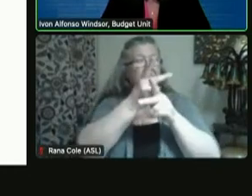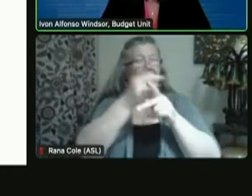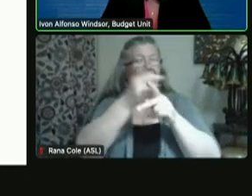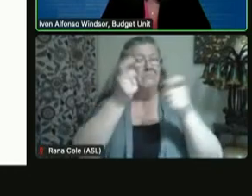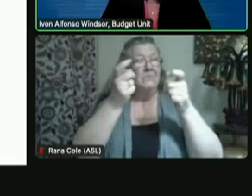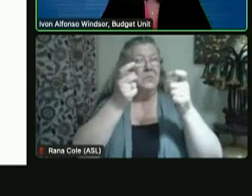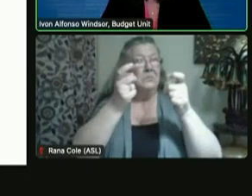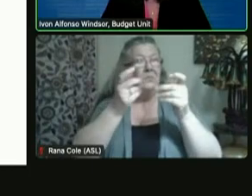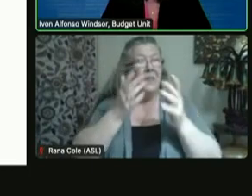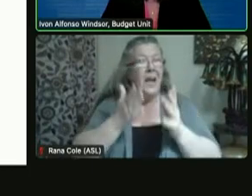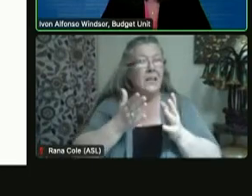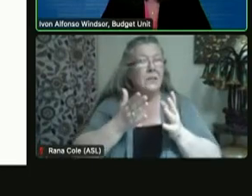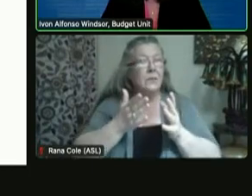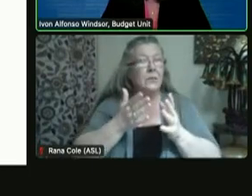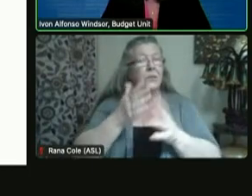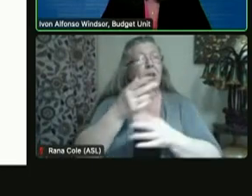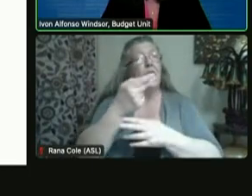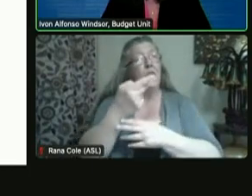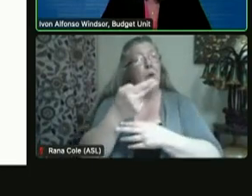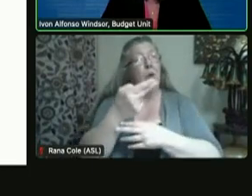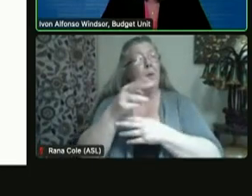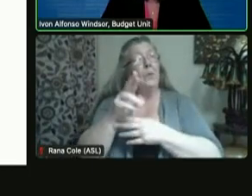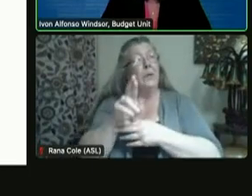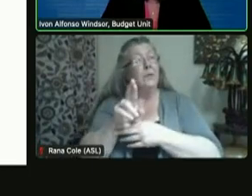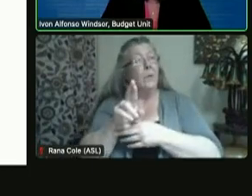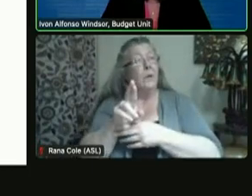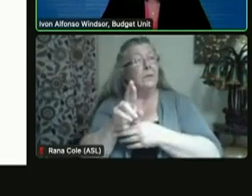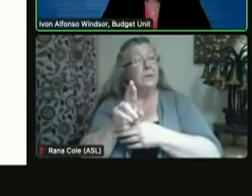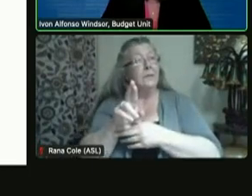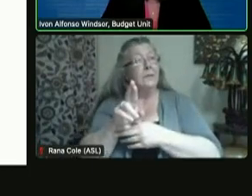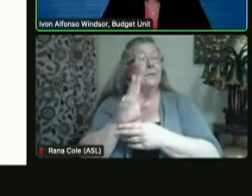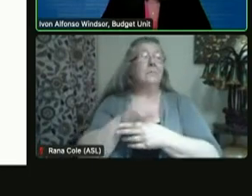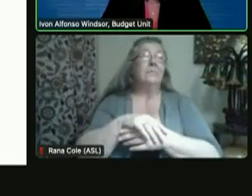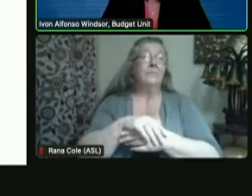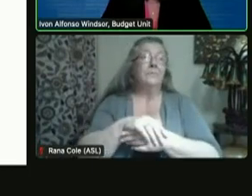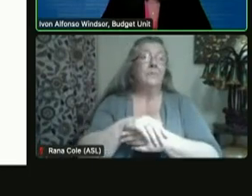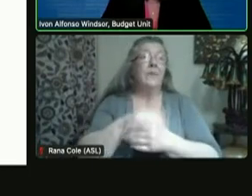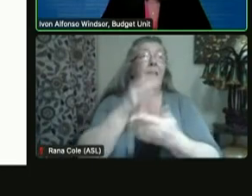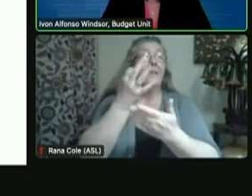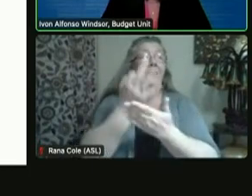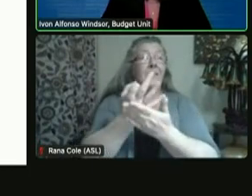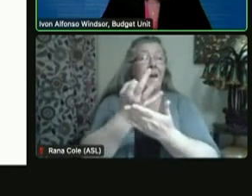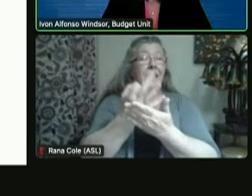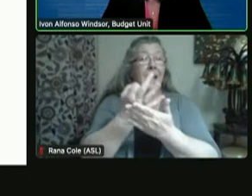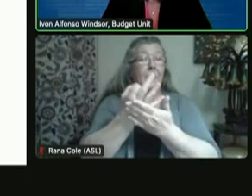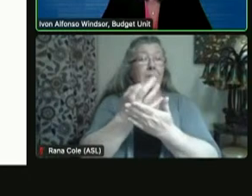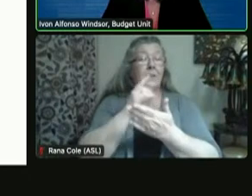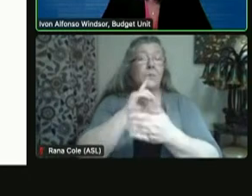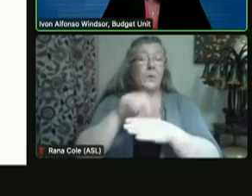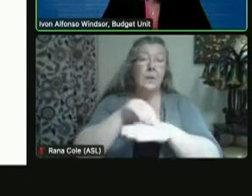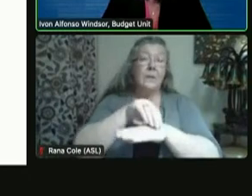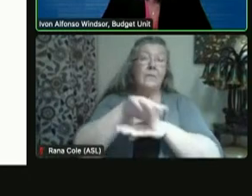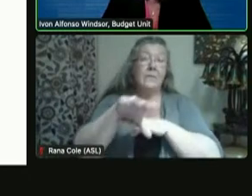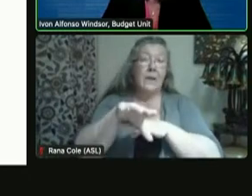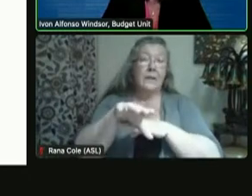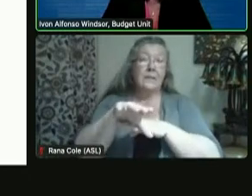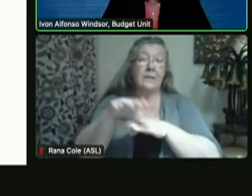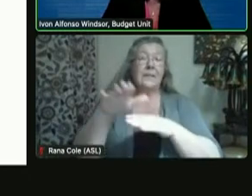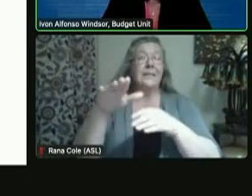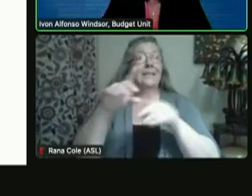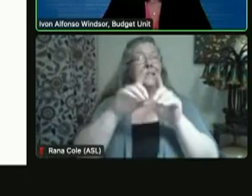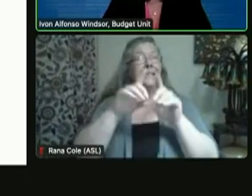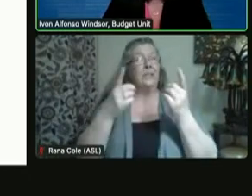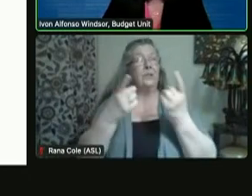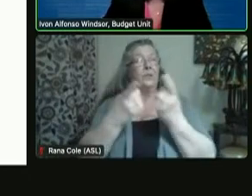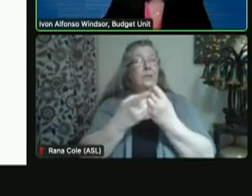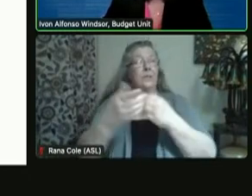resources, technology, payroll, and finance. These expenditures affect the district as a whole and are not confined to a single